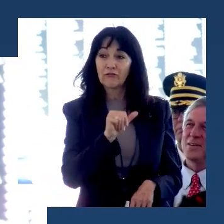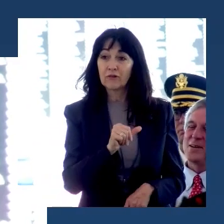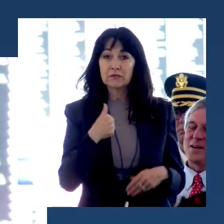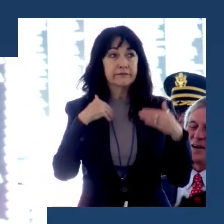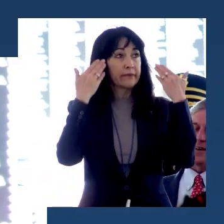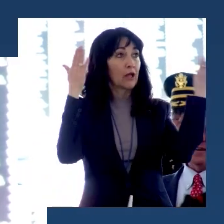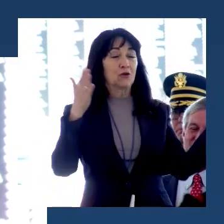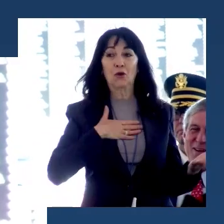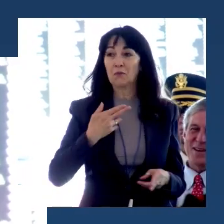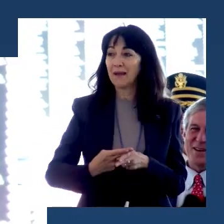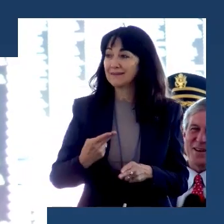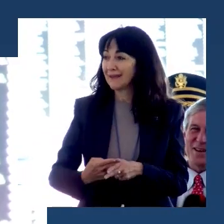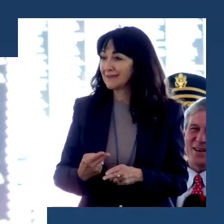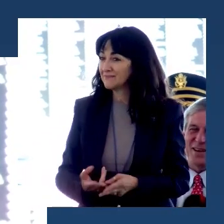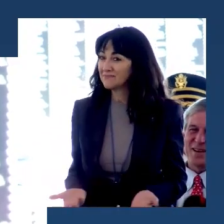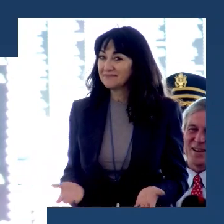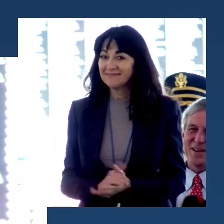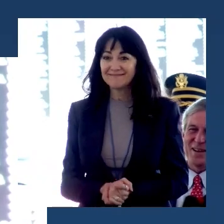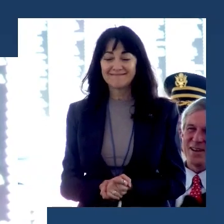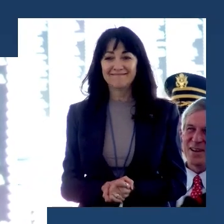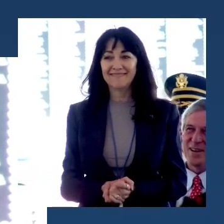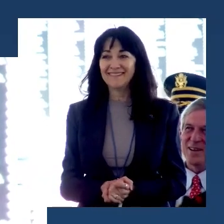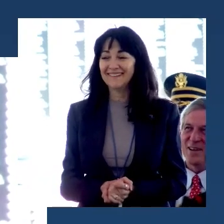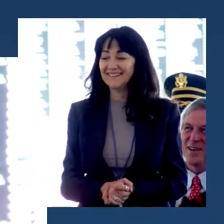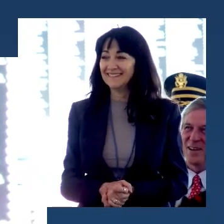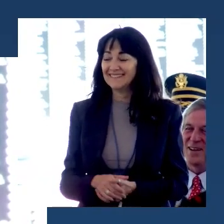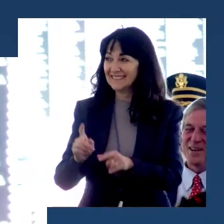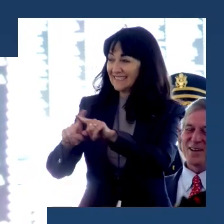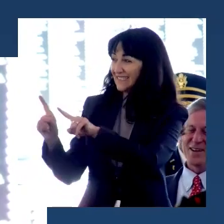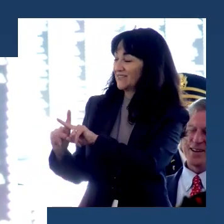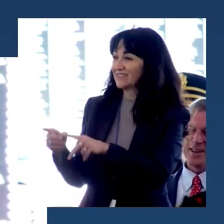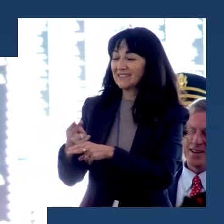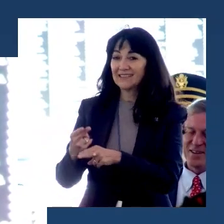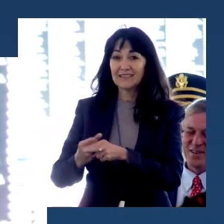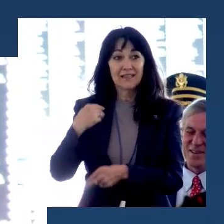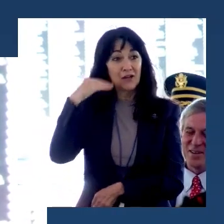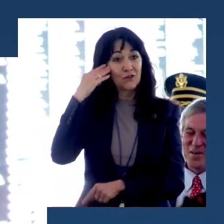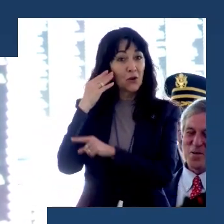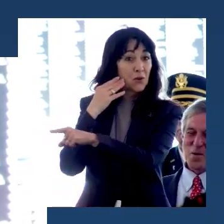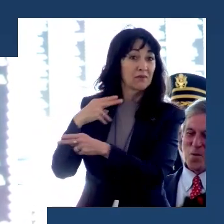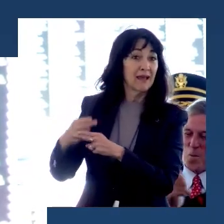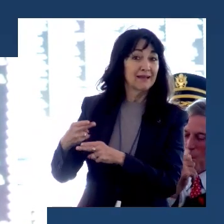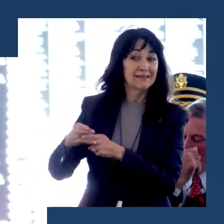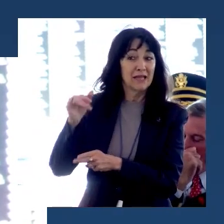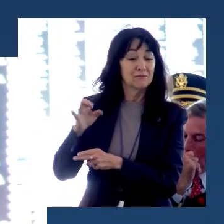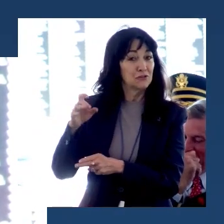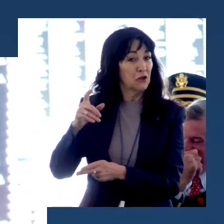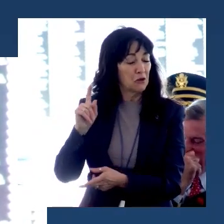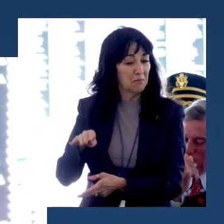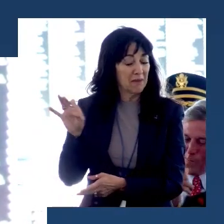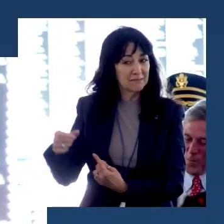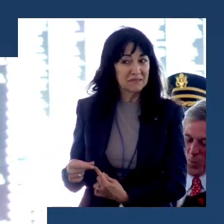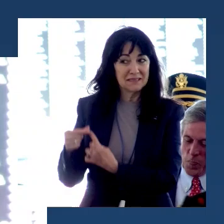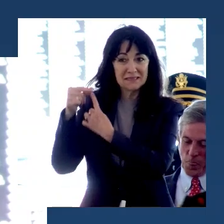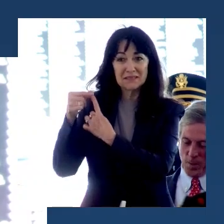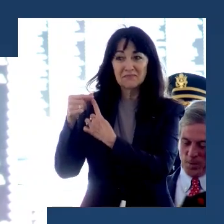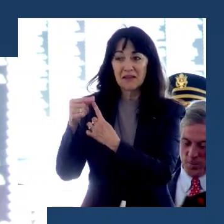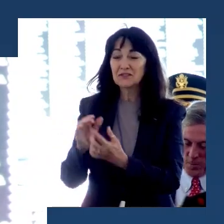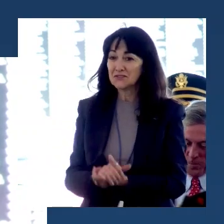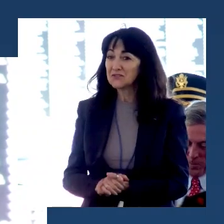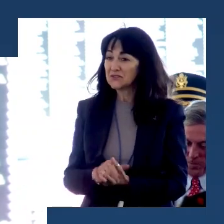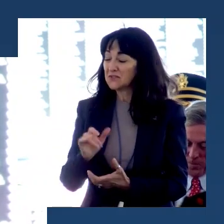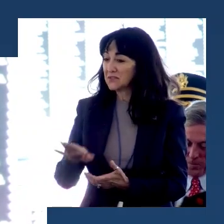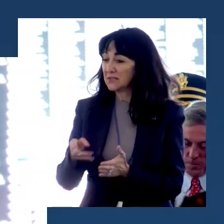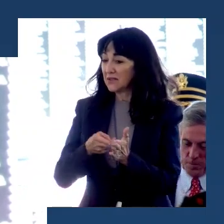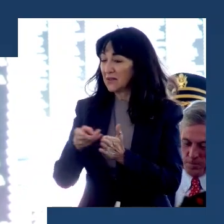who I was. But I knew whoever this guy Joe was, he had to be special. I never got to write the true story